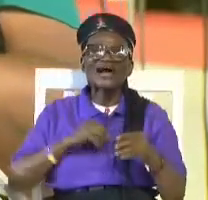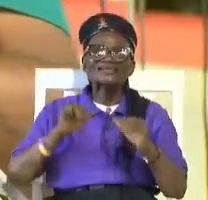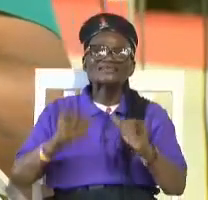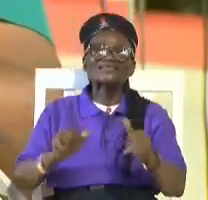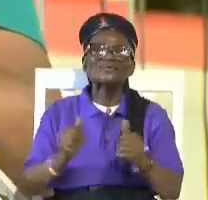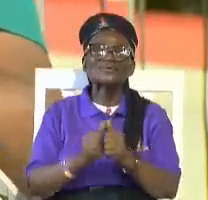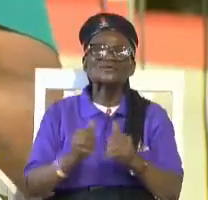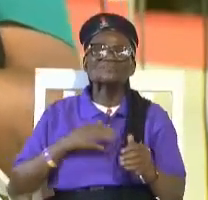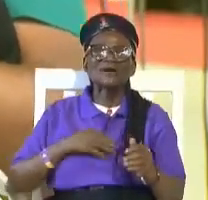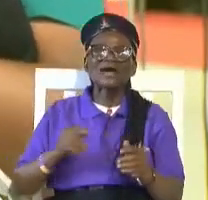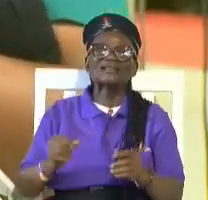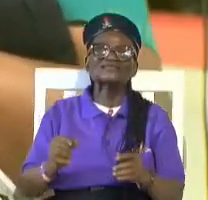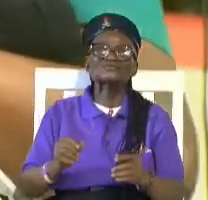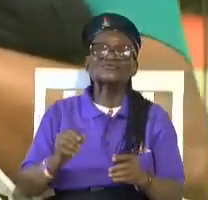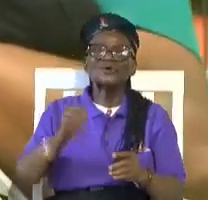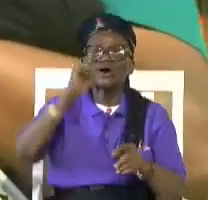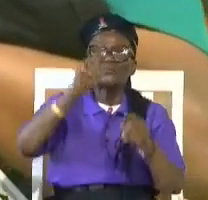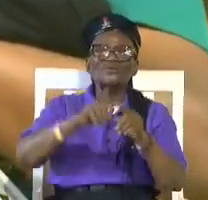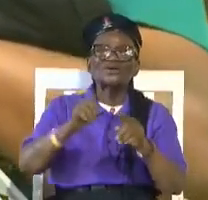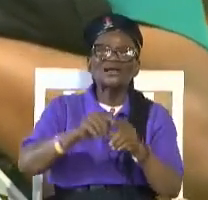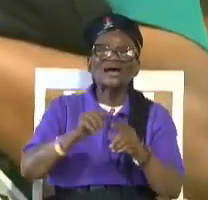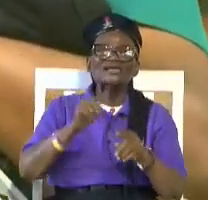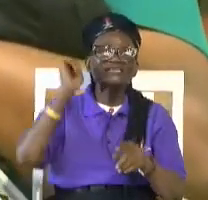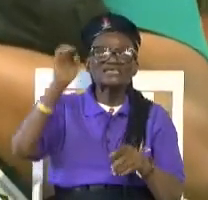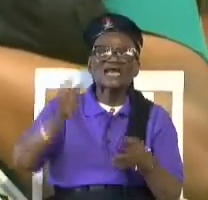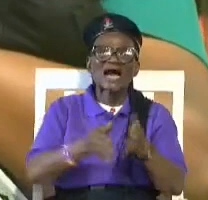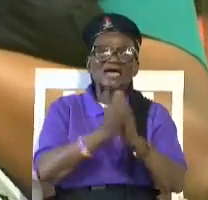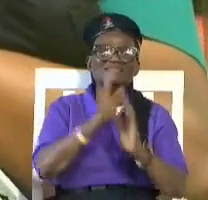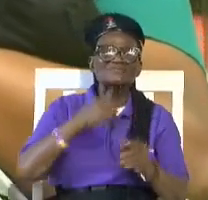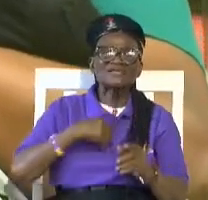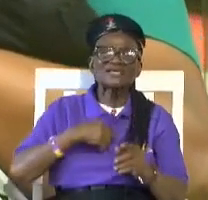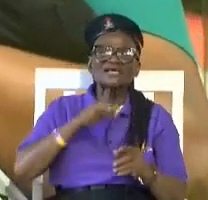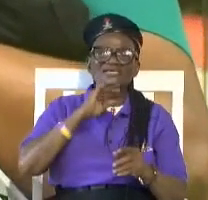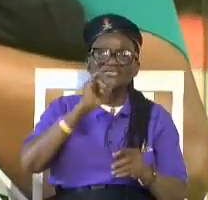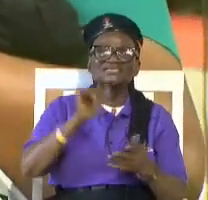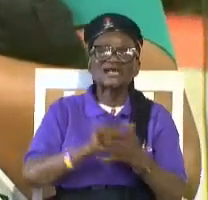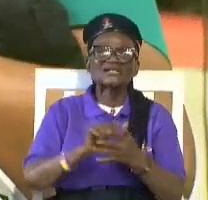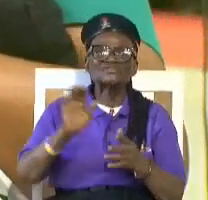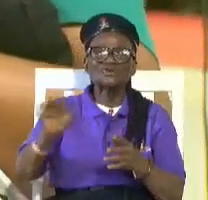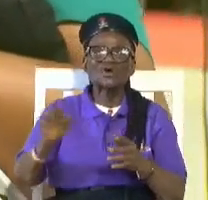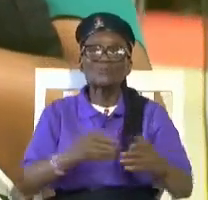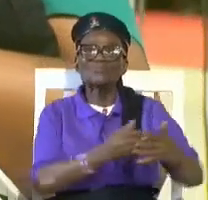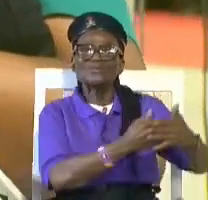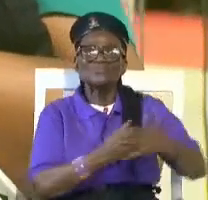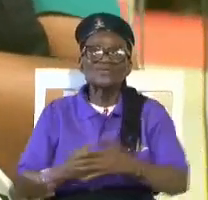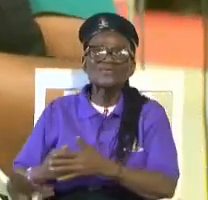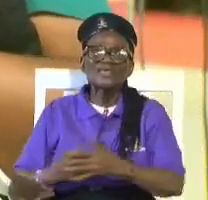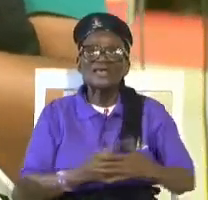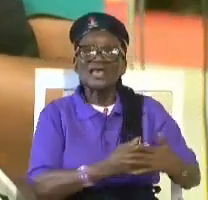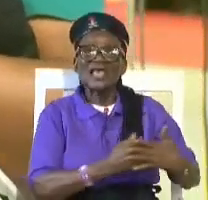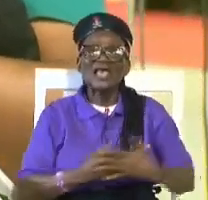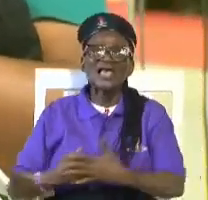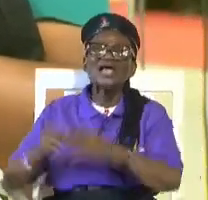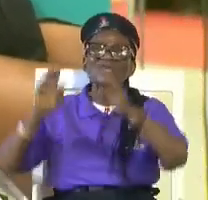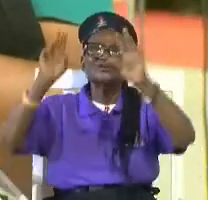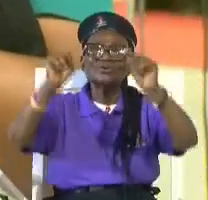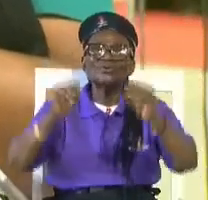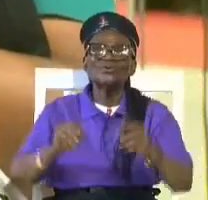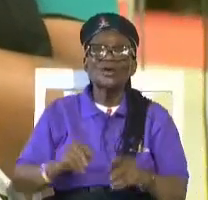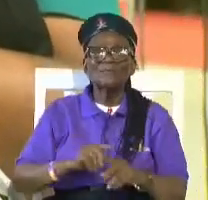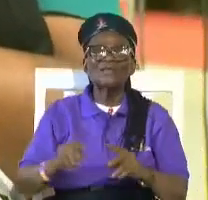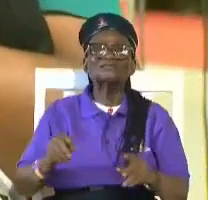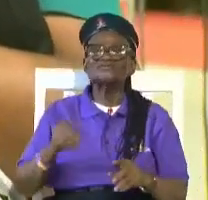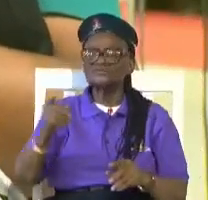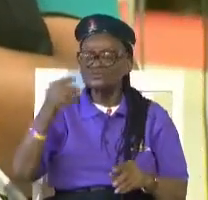said, is that your baby? I was like, no. Don't you know I don't have a child yet? You see God and talk to him every